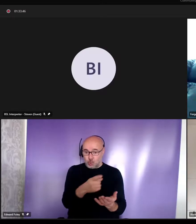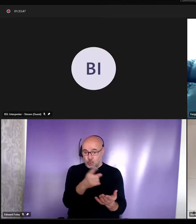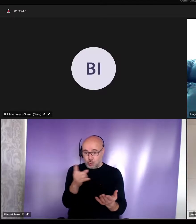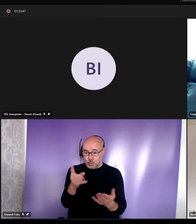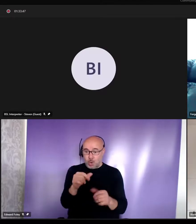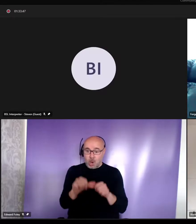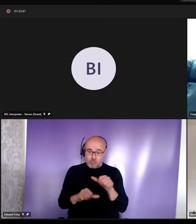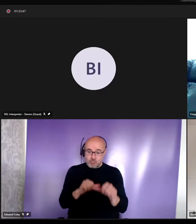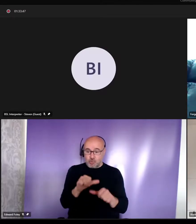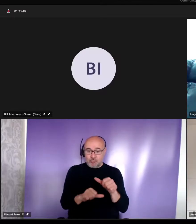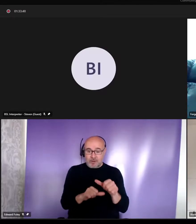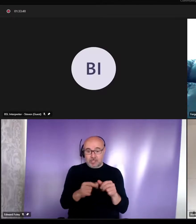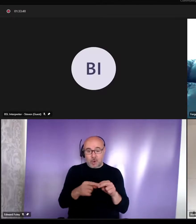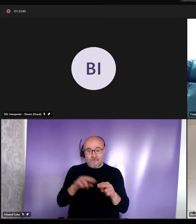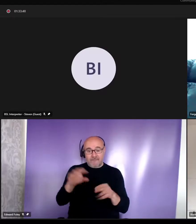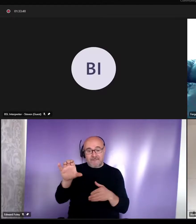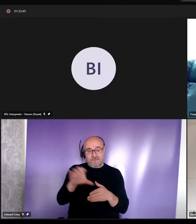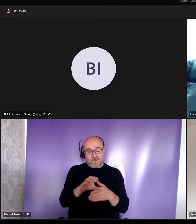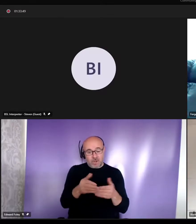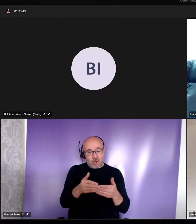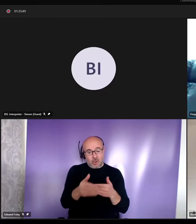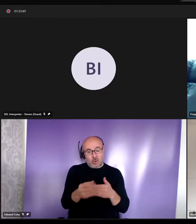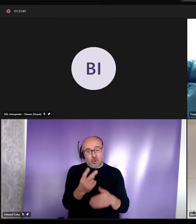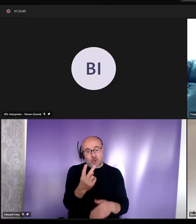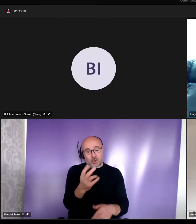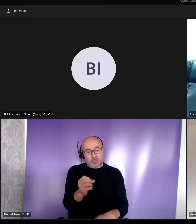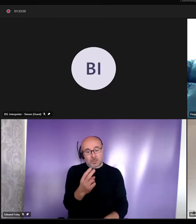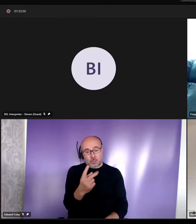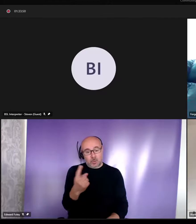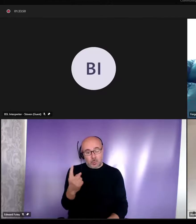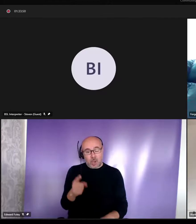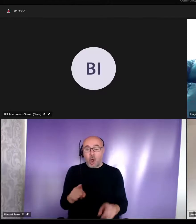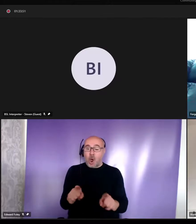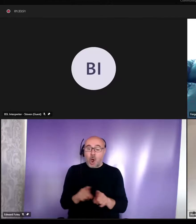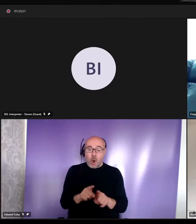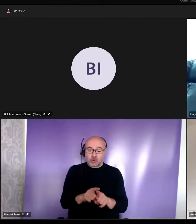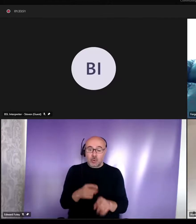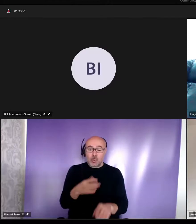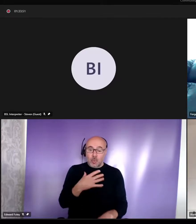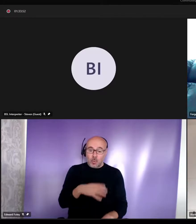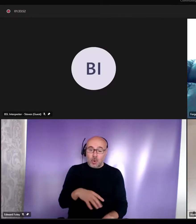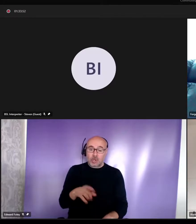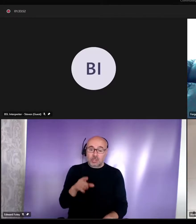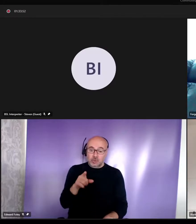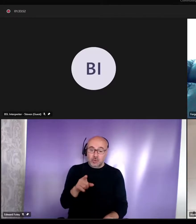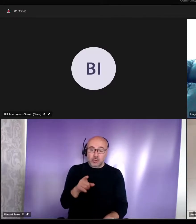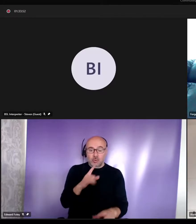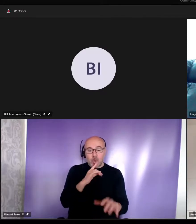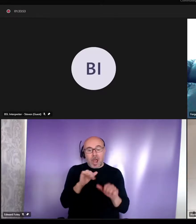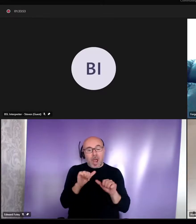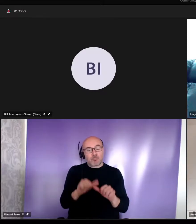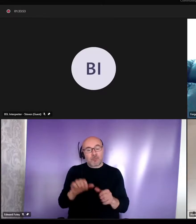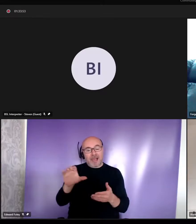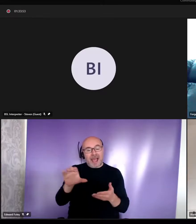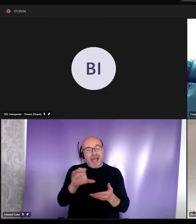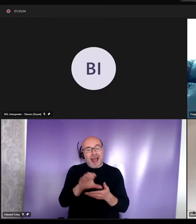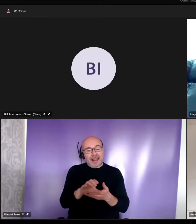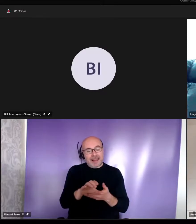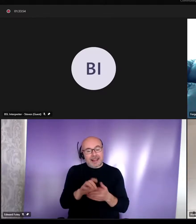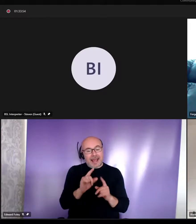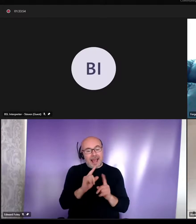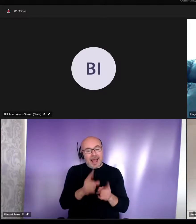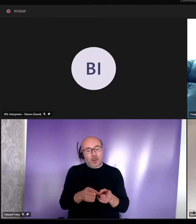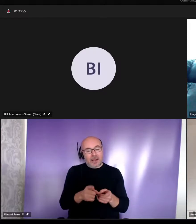during 2021, and then also forward looking, asking you to approve the allocation of the funding for